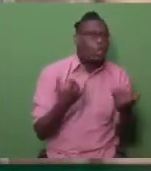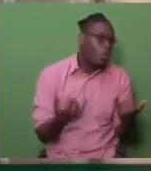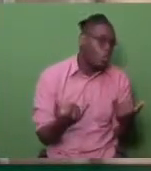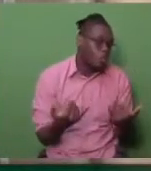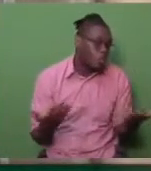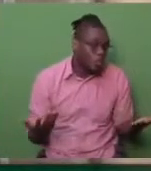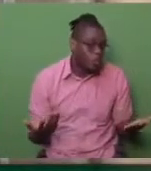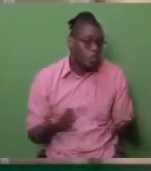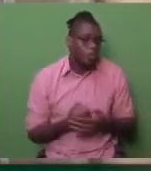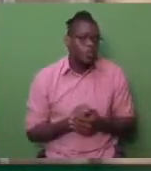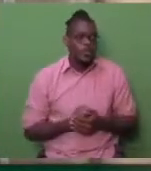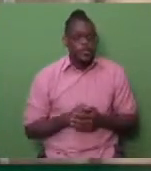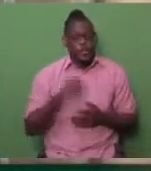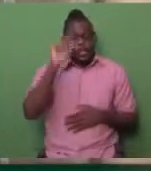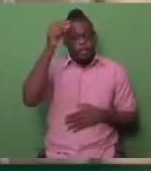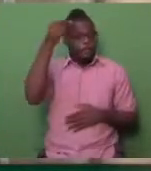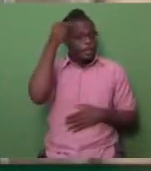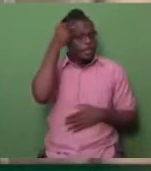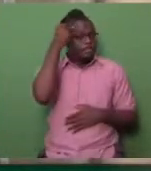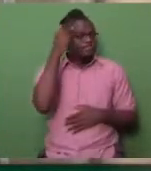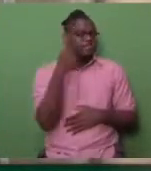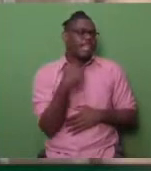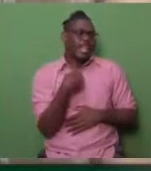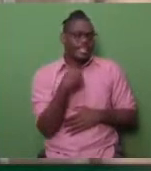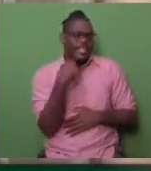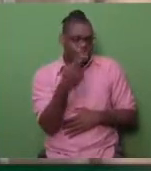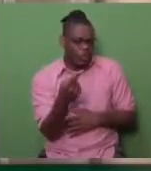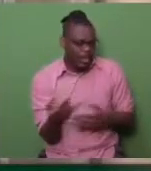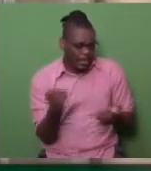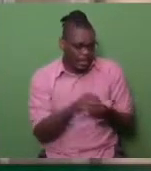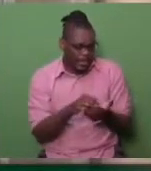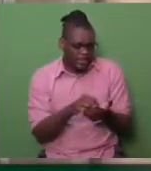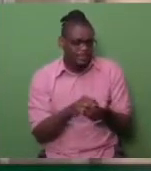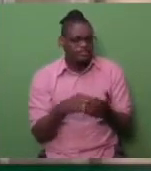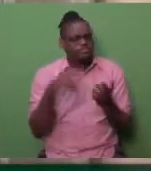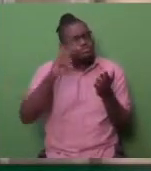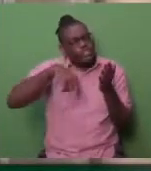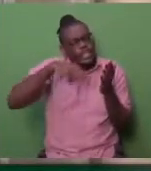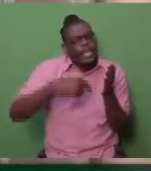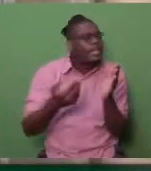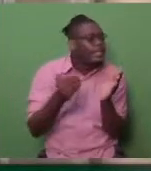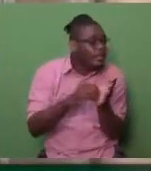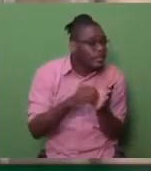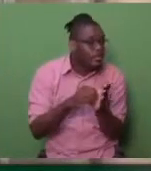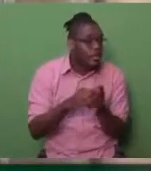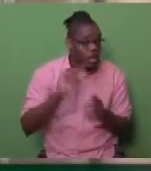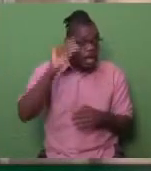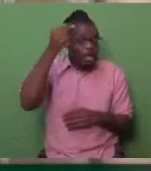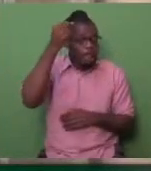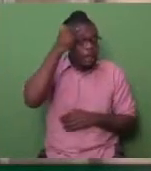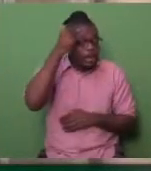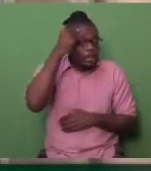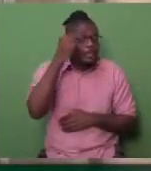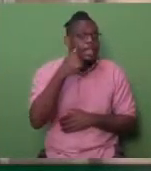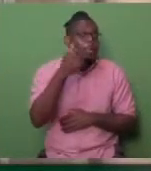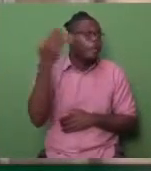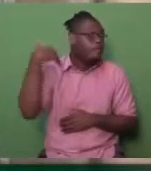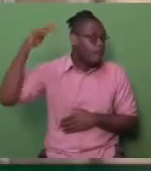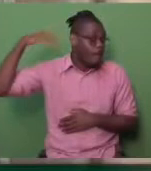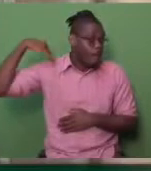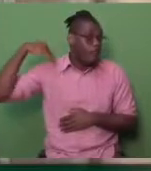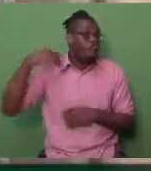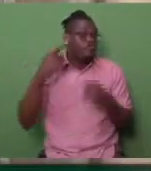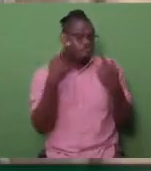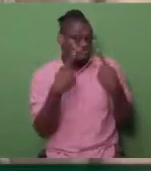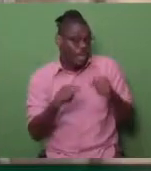quote, again, if you try to defend the indefensible, you will create resentment and provoke people,